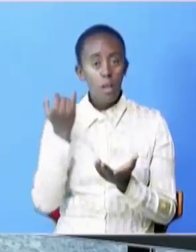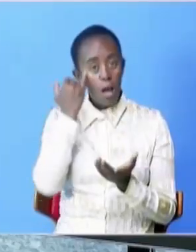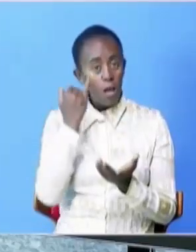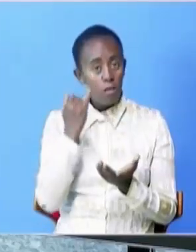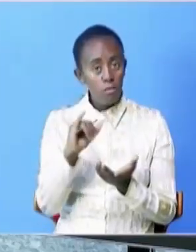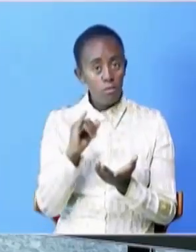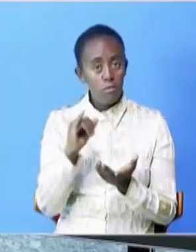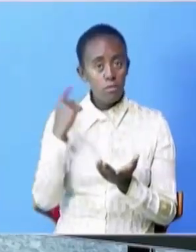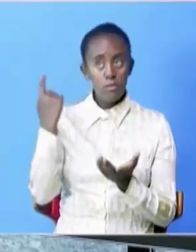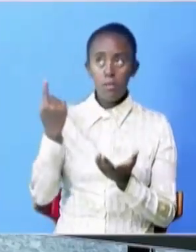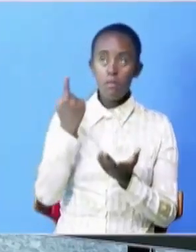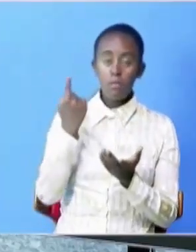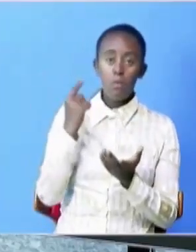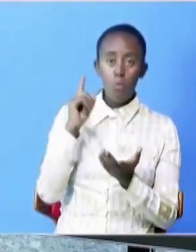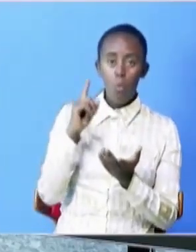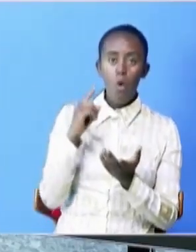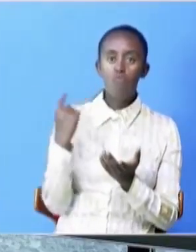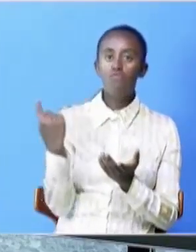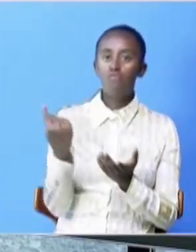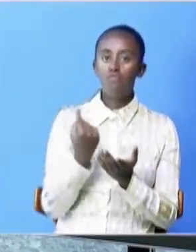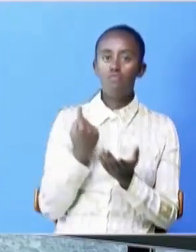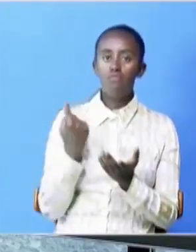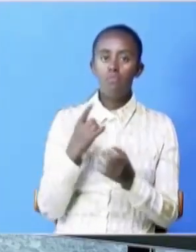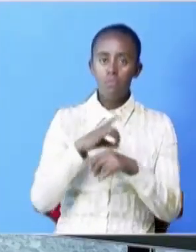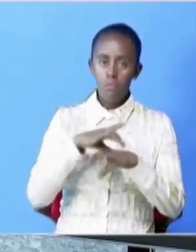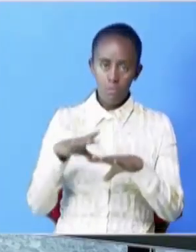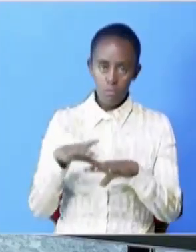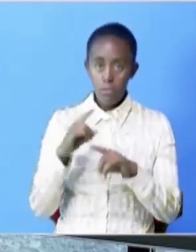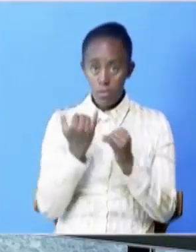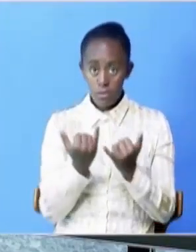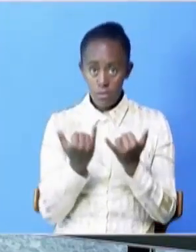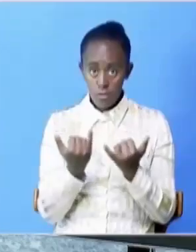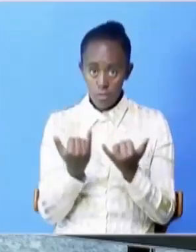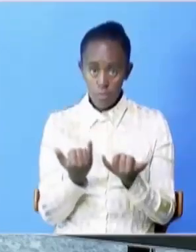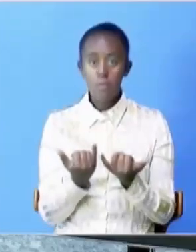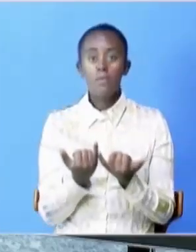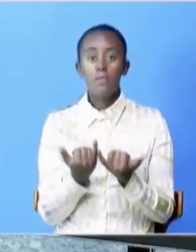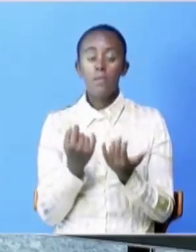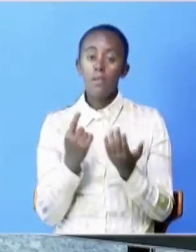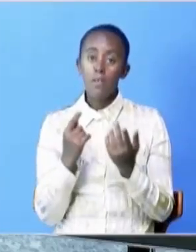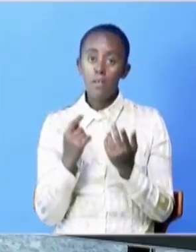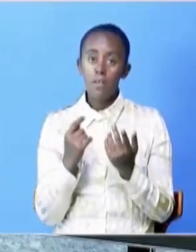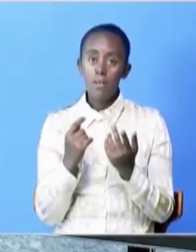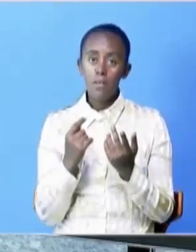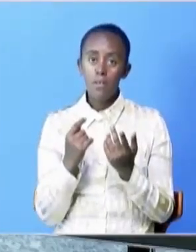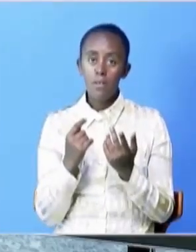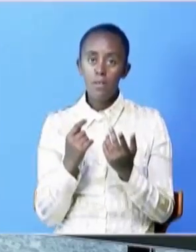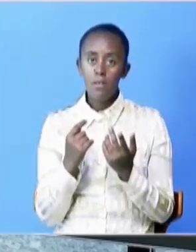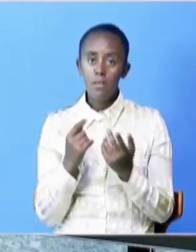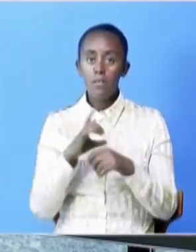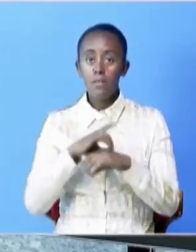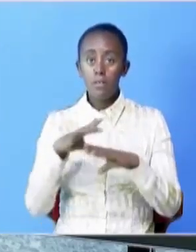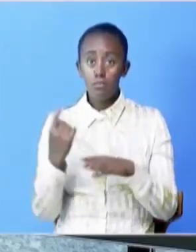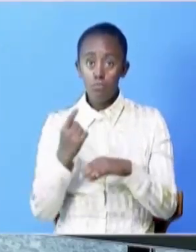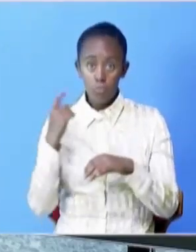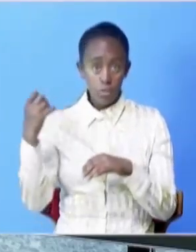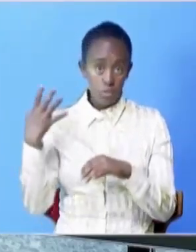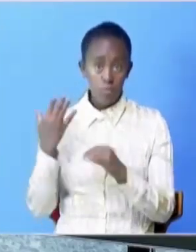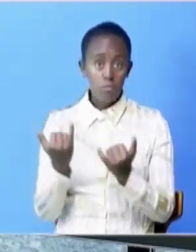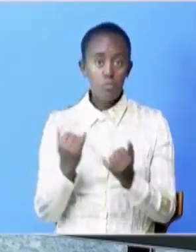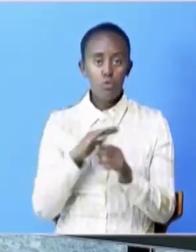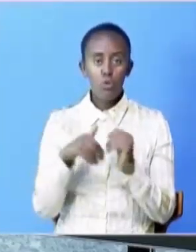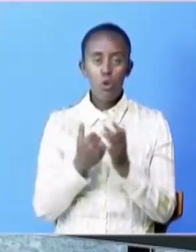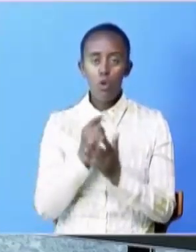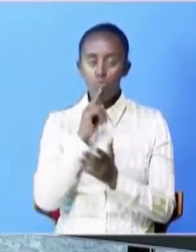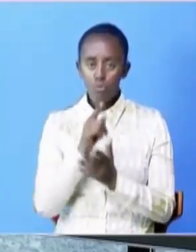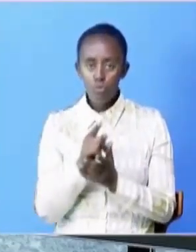idea that the sun was the one revolving around the sun. So this is also what? A general truth